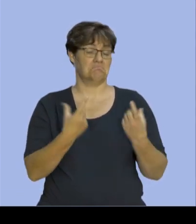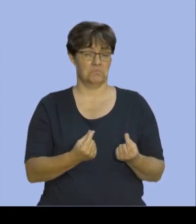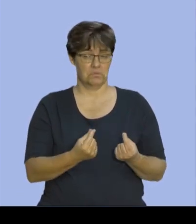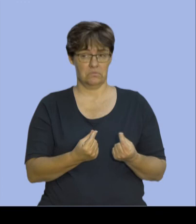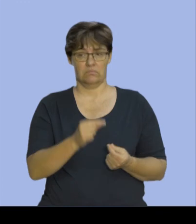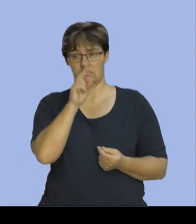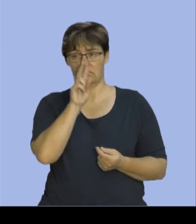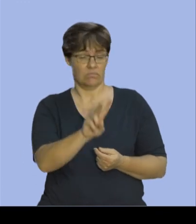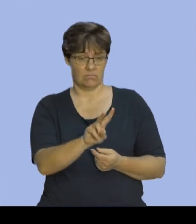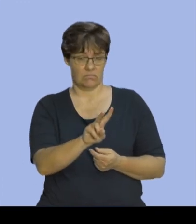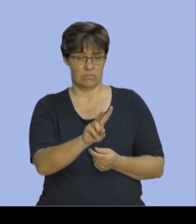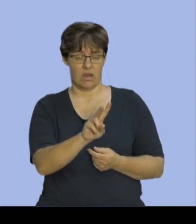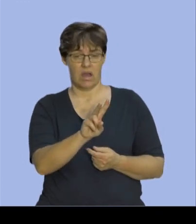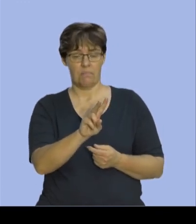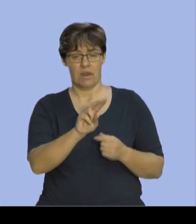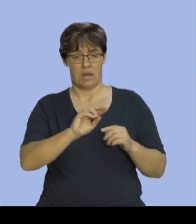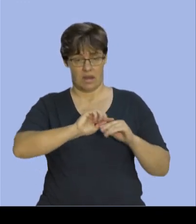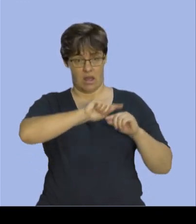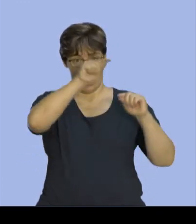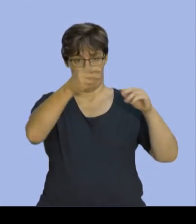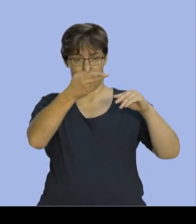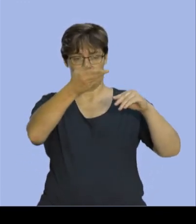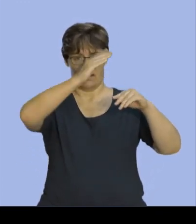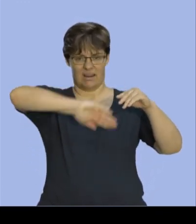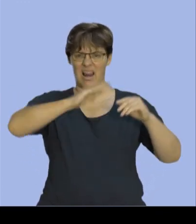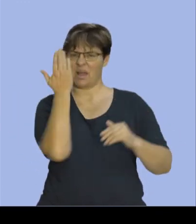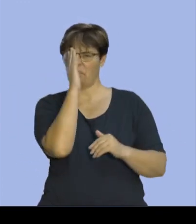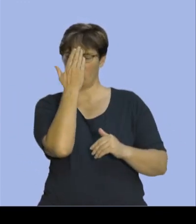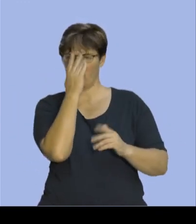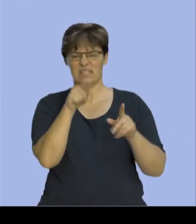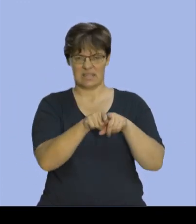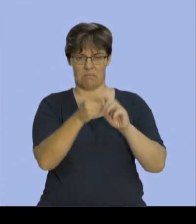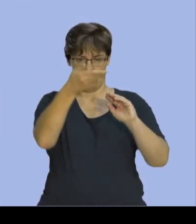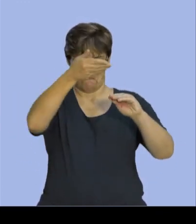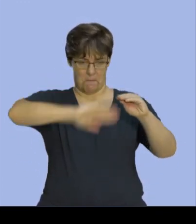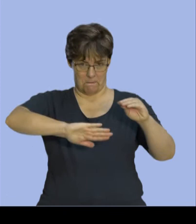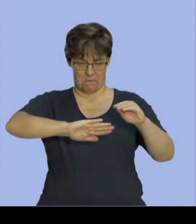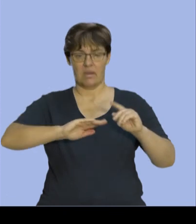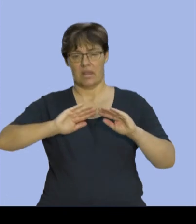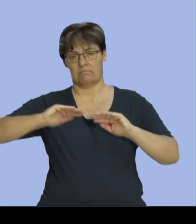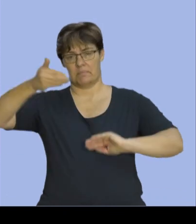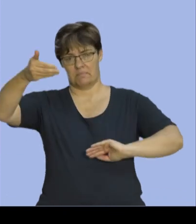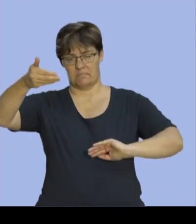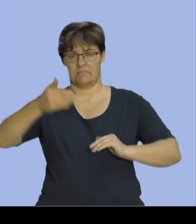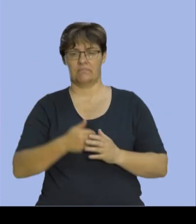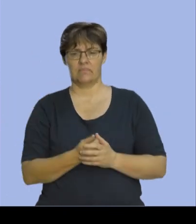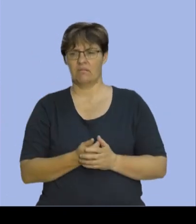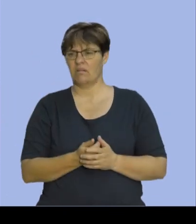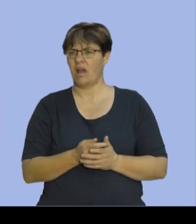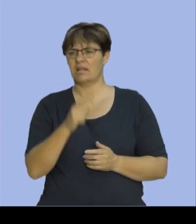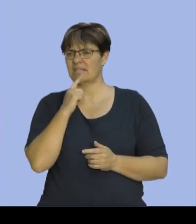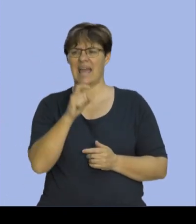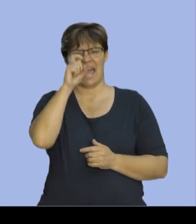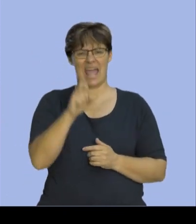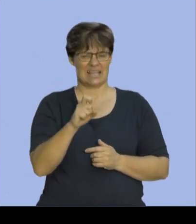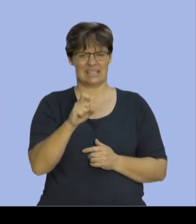it's actually the reflection in the horizontal axis, which is the same as the x-axis. I'm not really calling it the x-axis